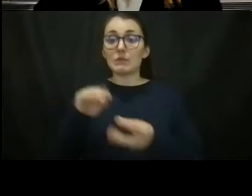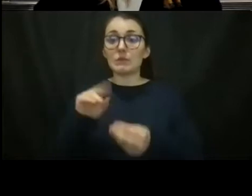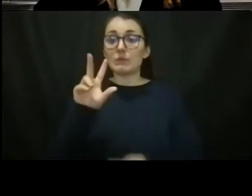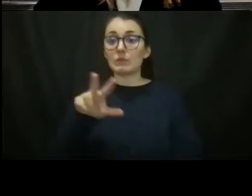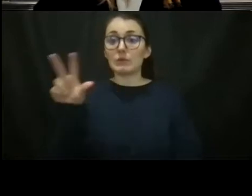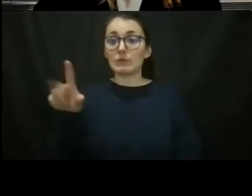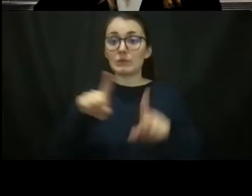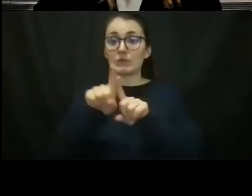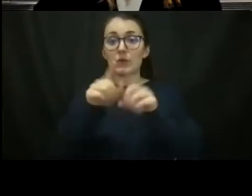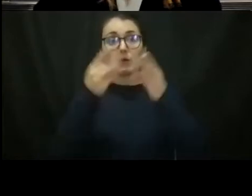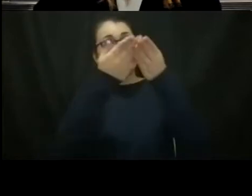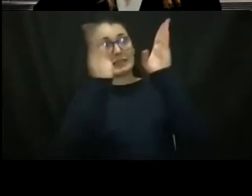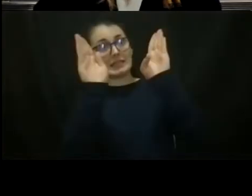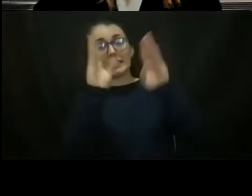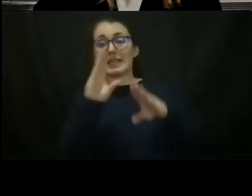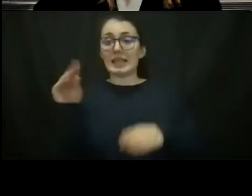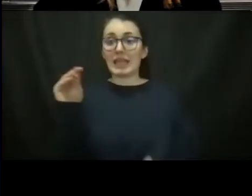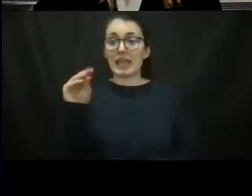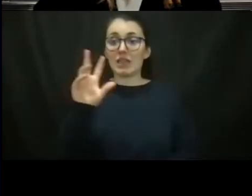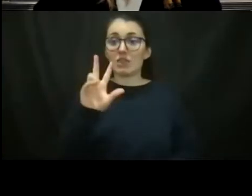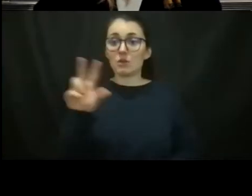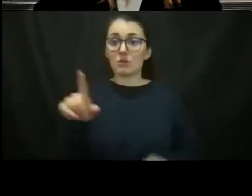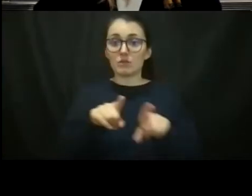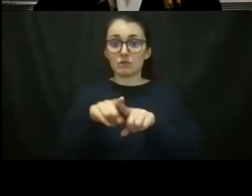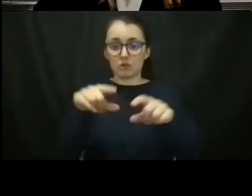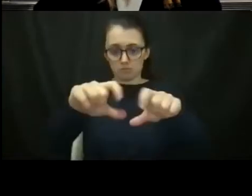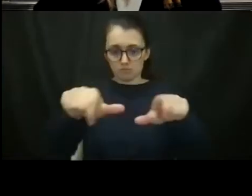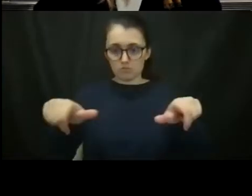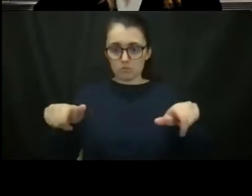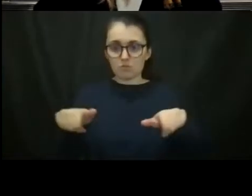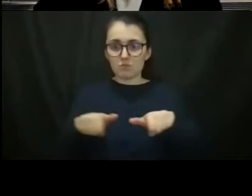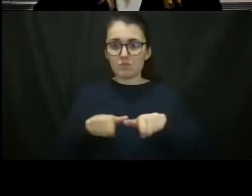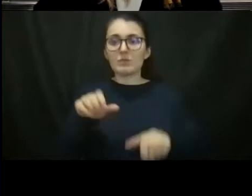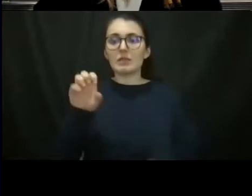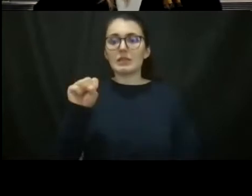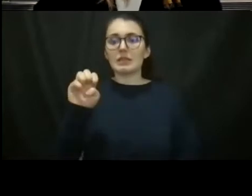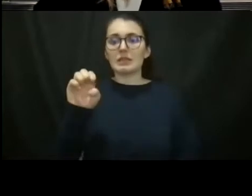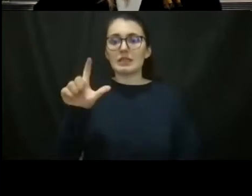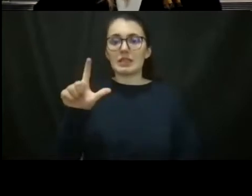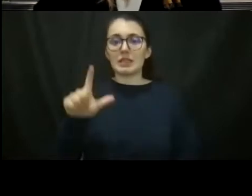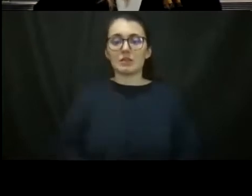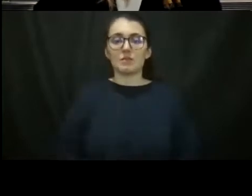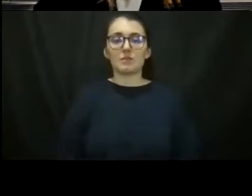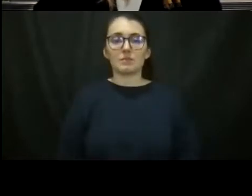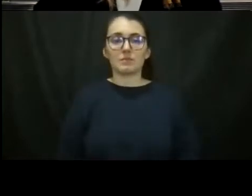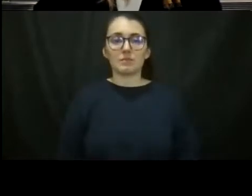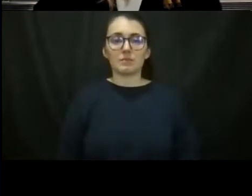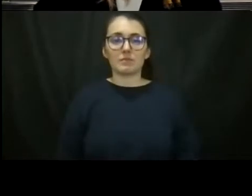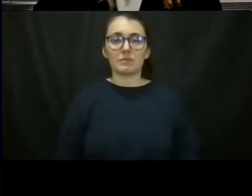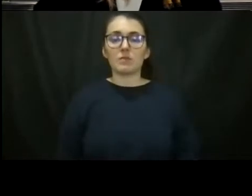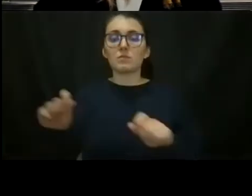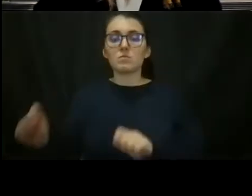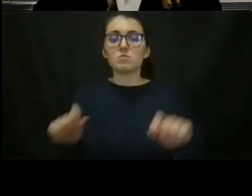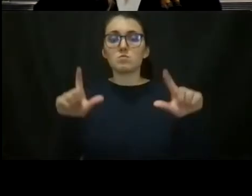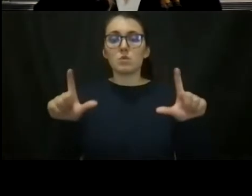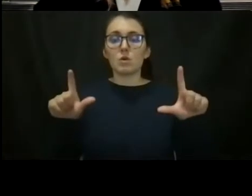ceiling and 33 stars around our seal. I'm gonna pull up a better image of the seal here just so you can get a